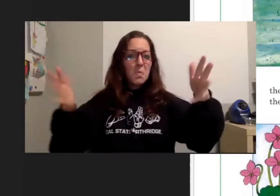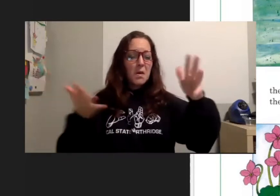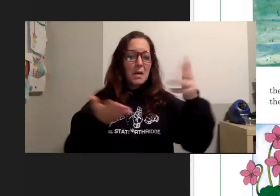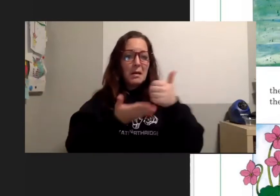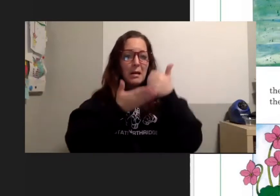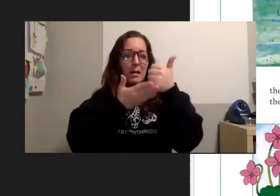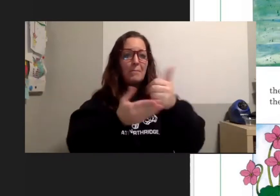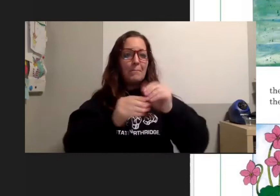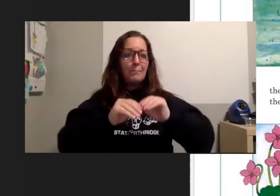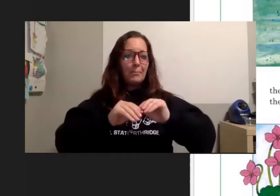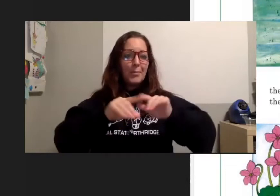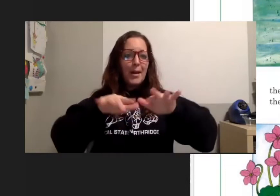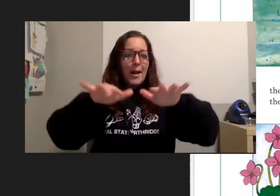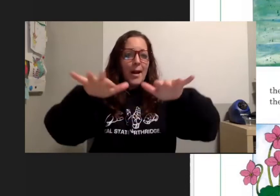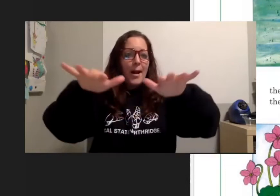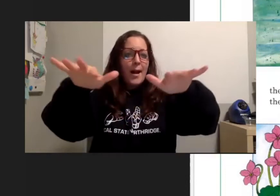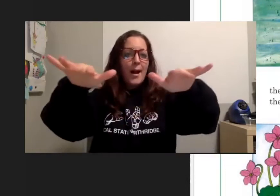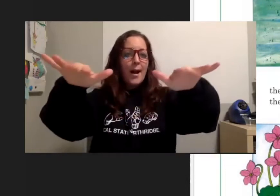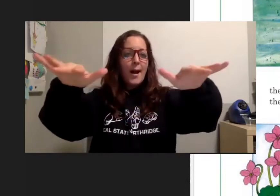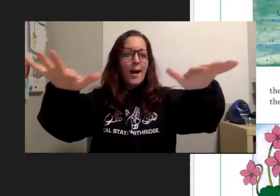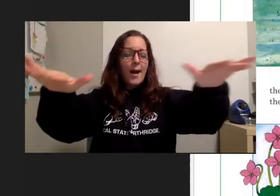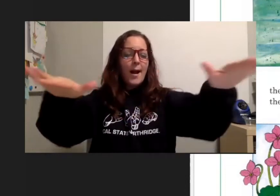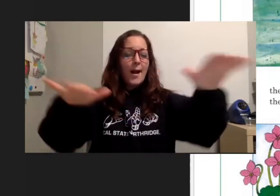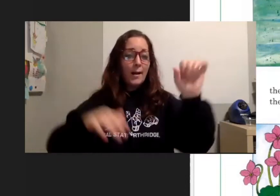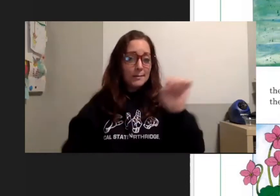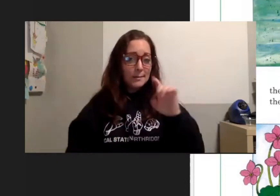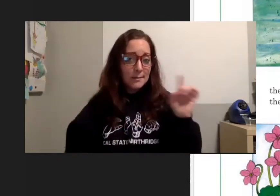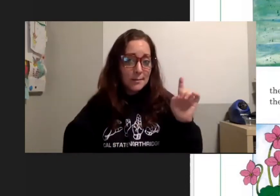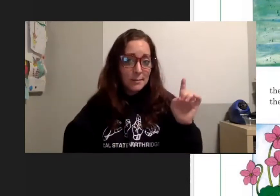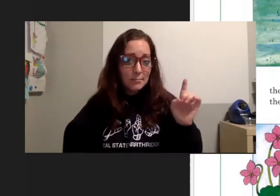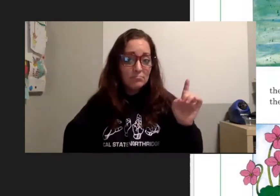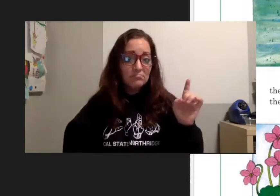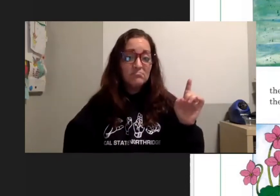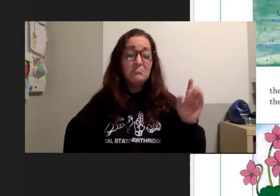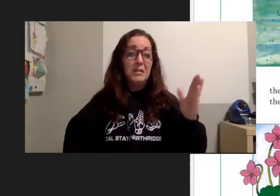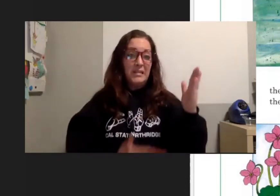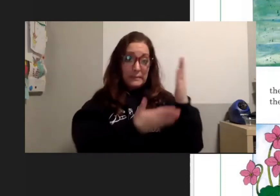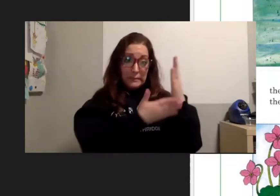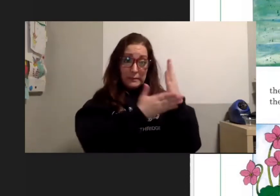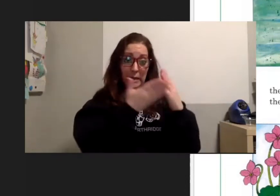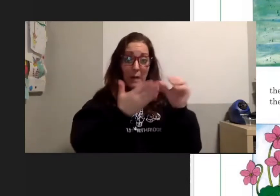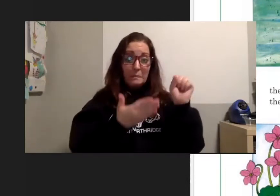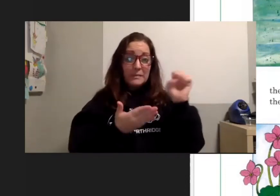The wind helps to scatter the seeds.